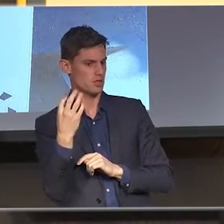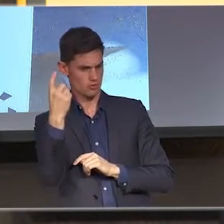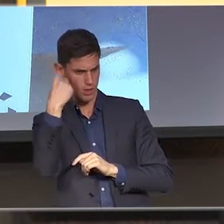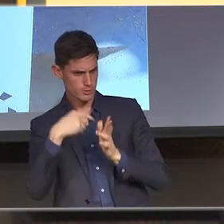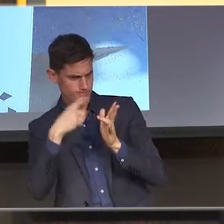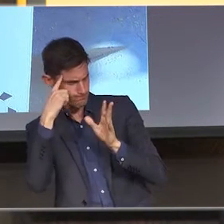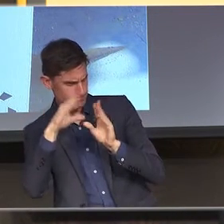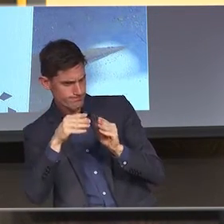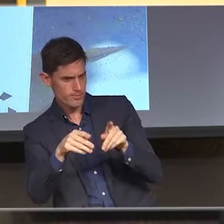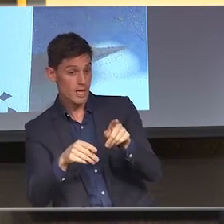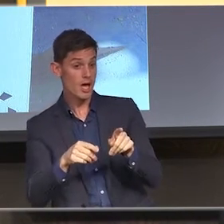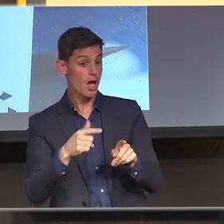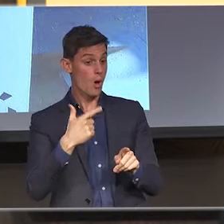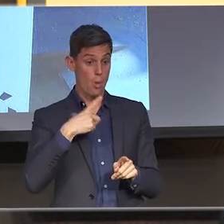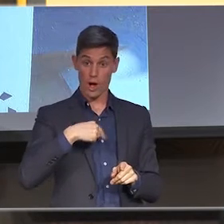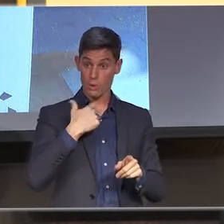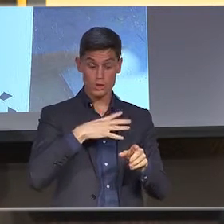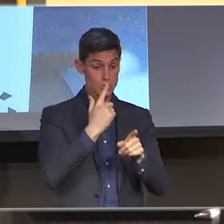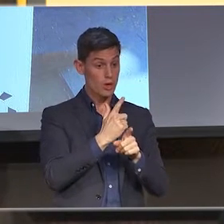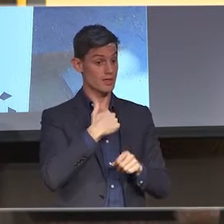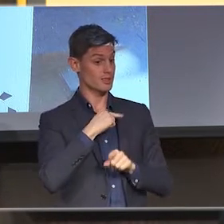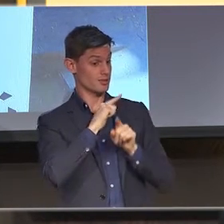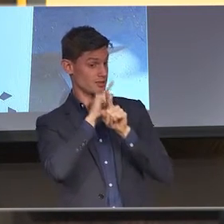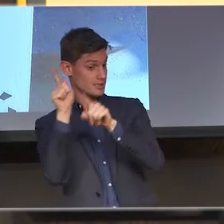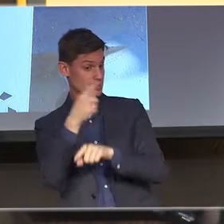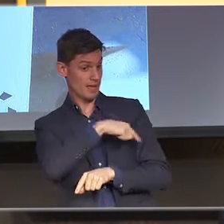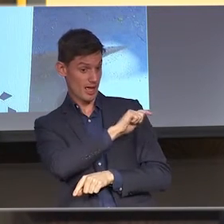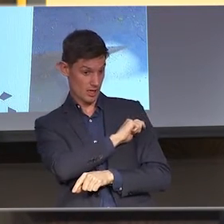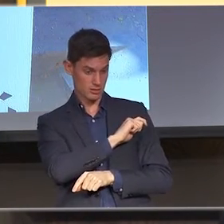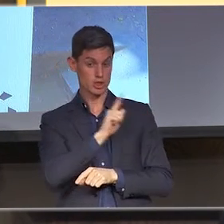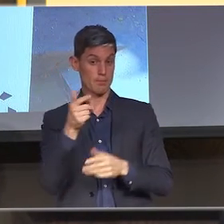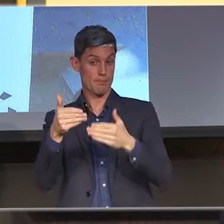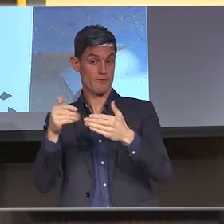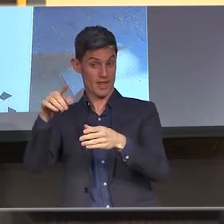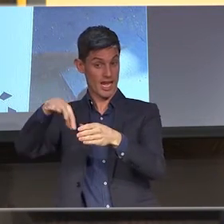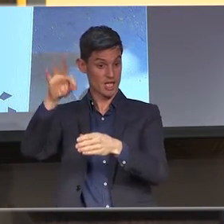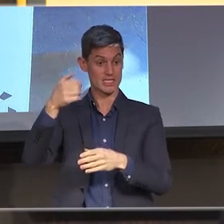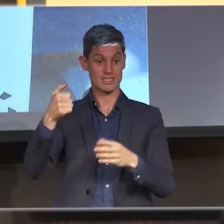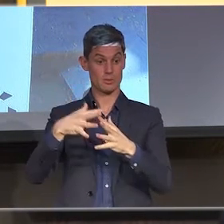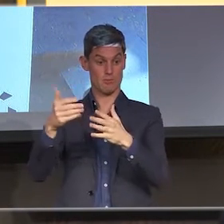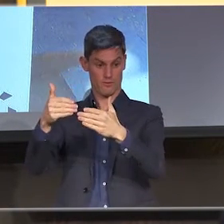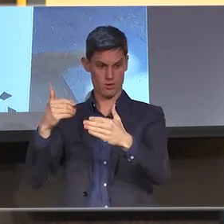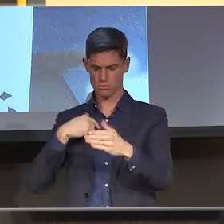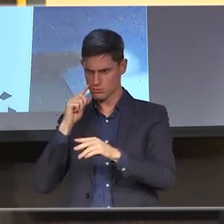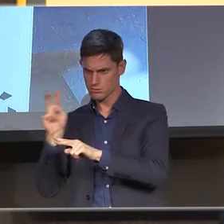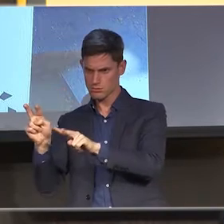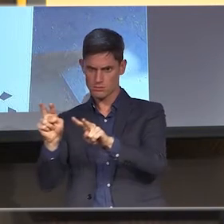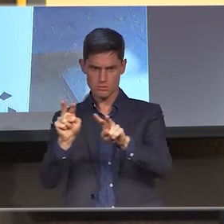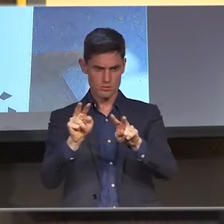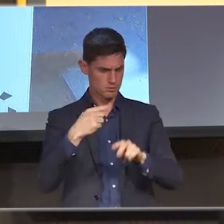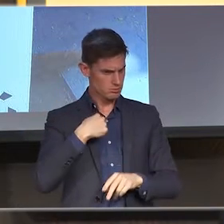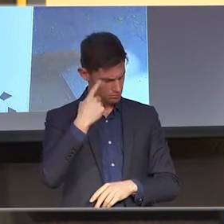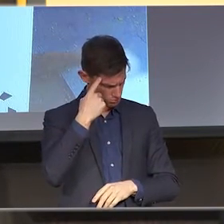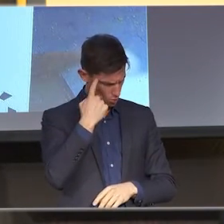to flag this is because when I was in Spain, I was there for 6 weeks in the lead up to the election, and I was hard-pressed to think of